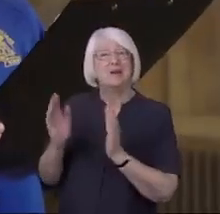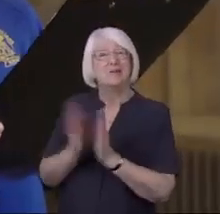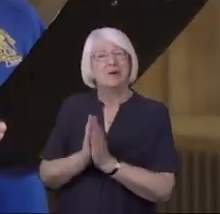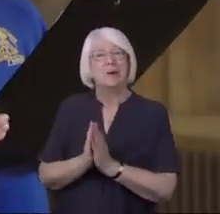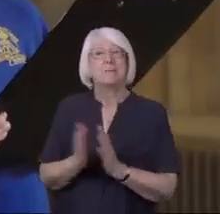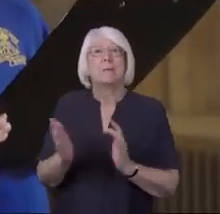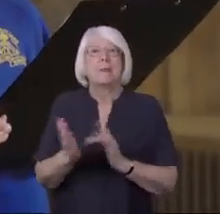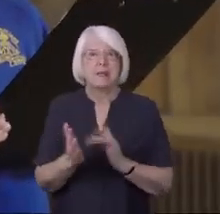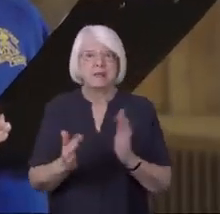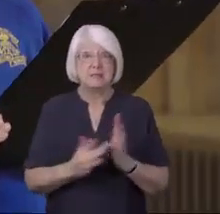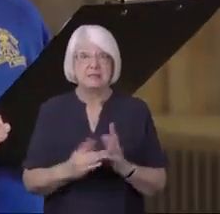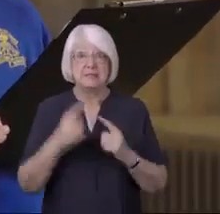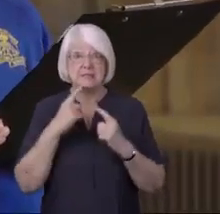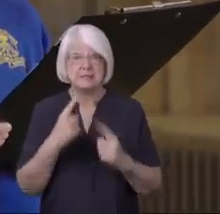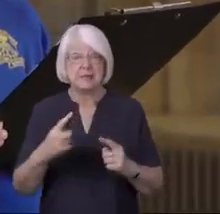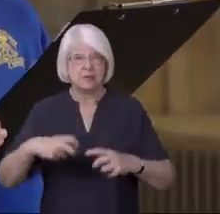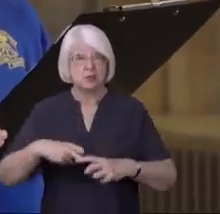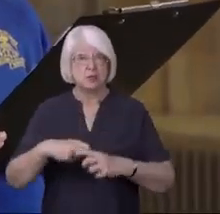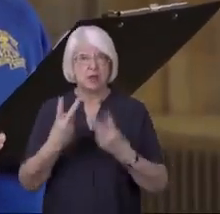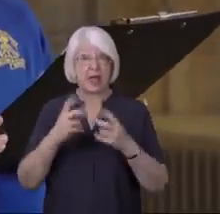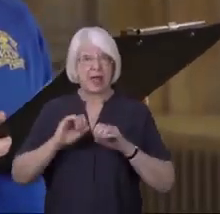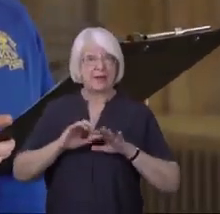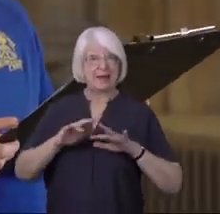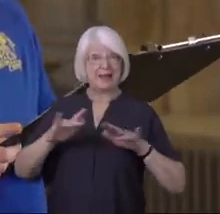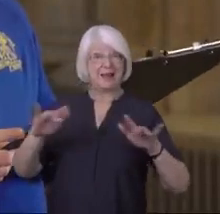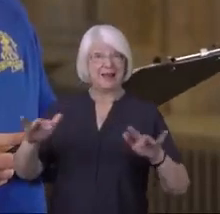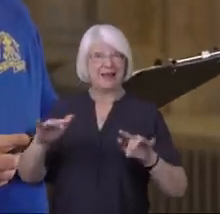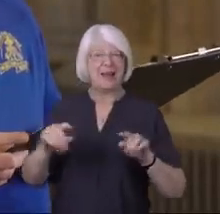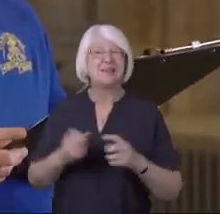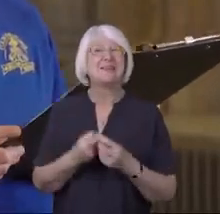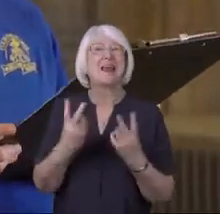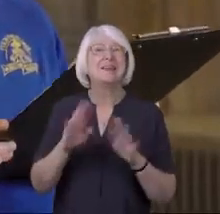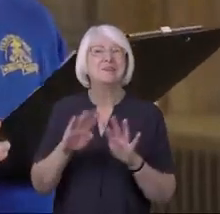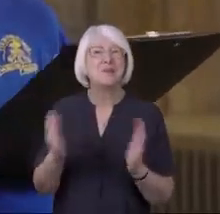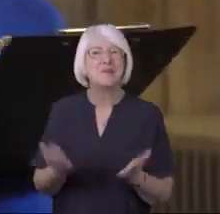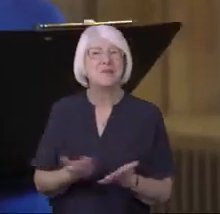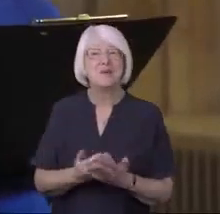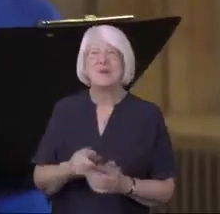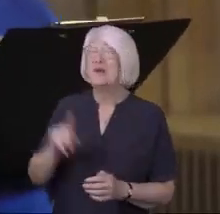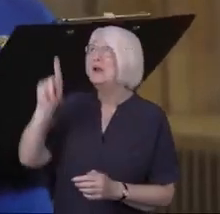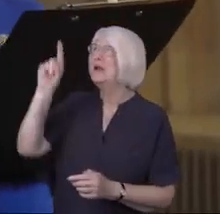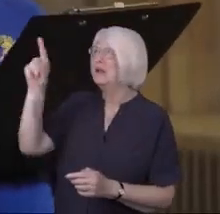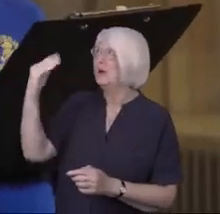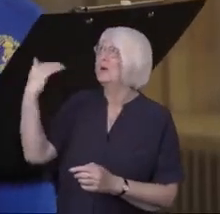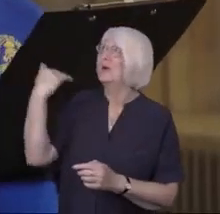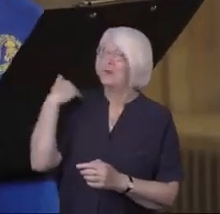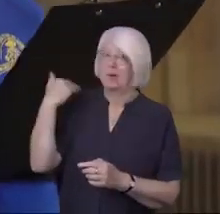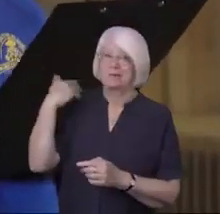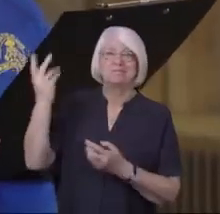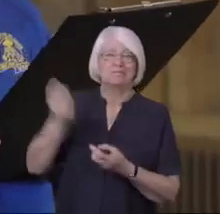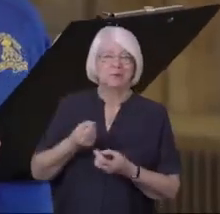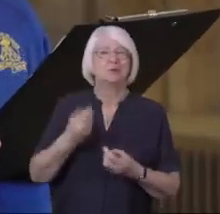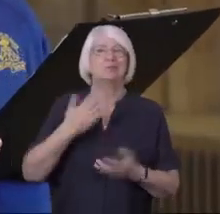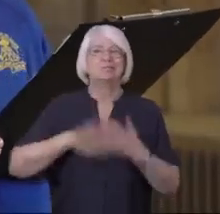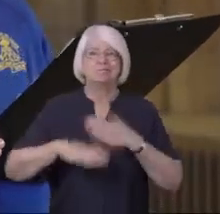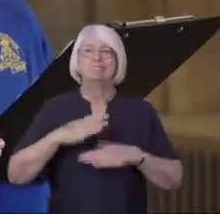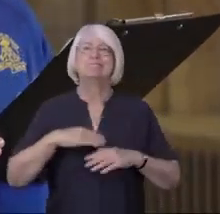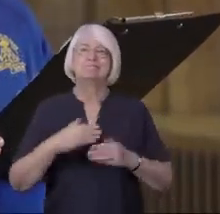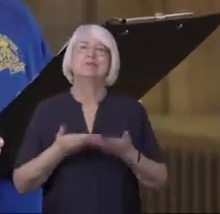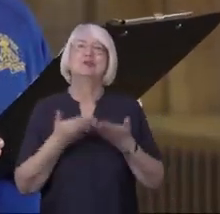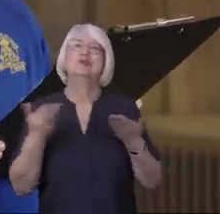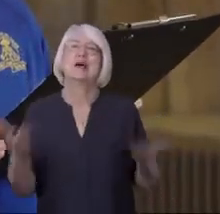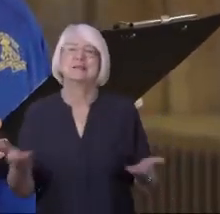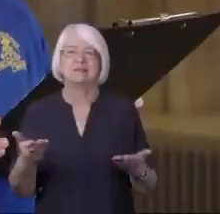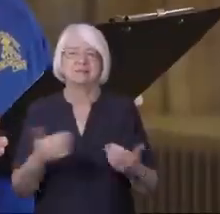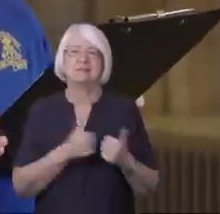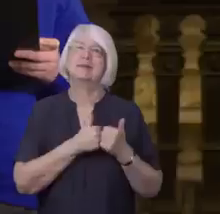Jesus said, "Shine as lights in the world." Jesus, you call us to act justly and with kindness. We pray for wisdom